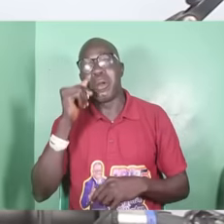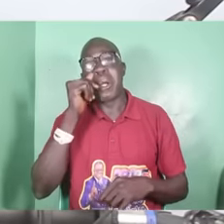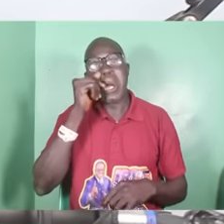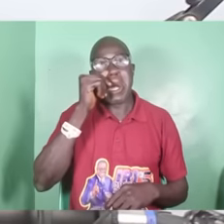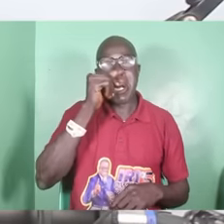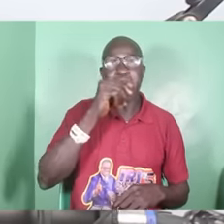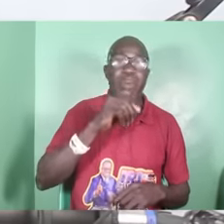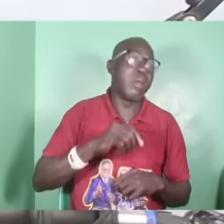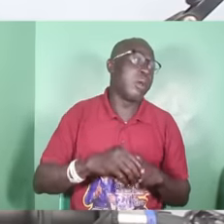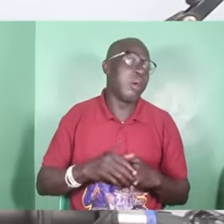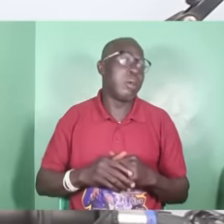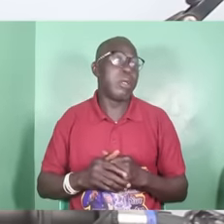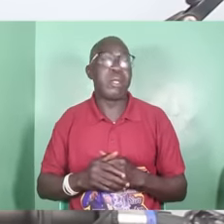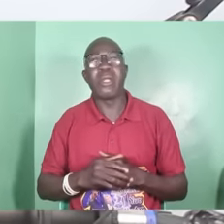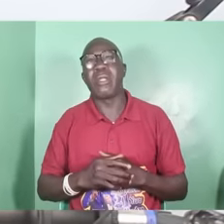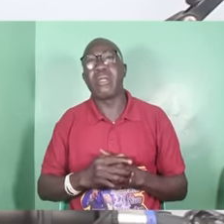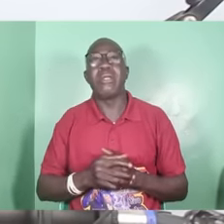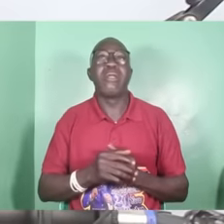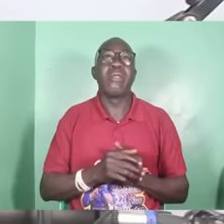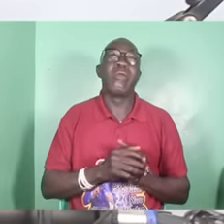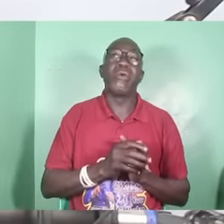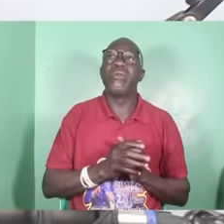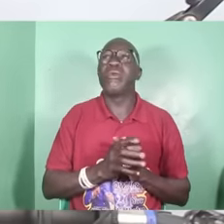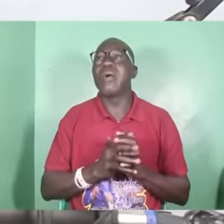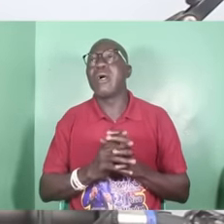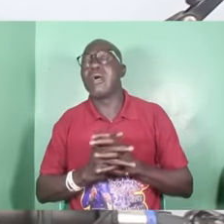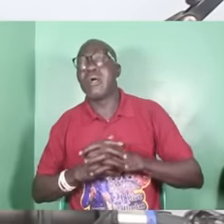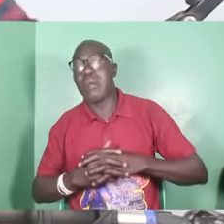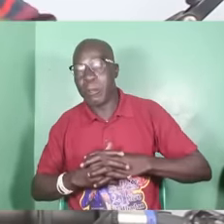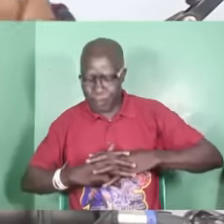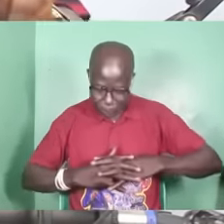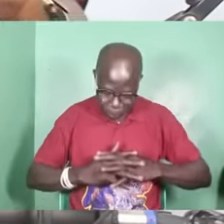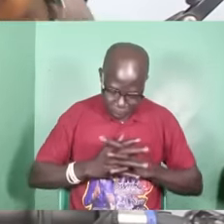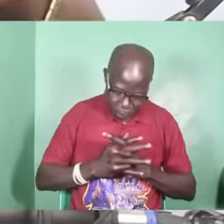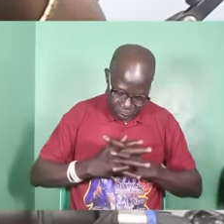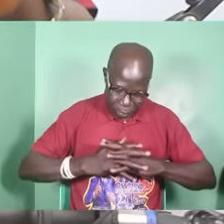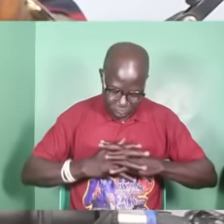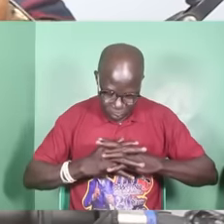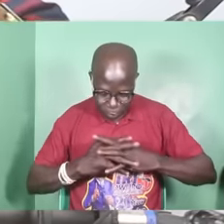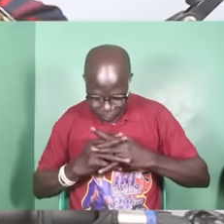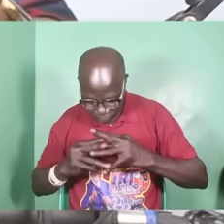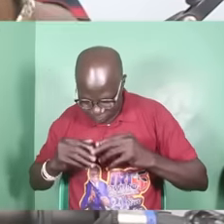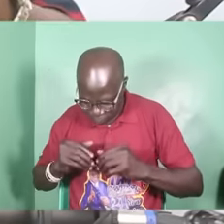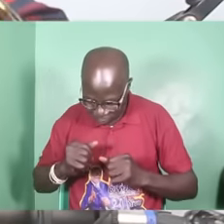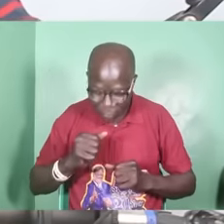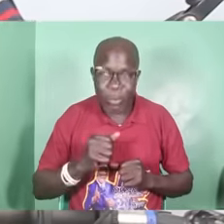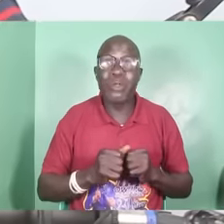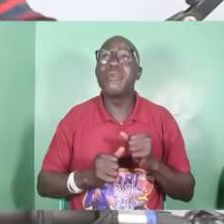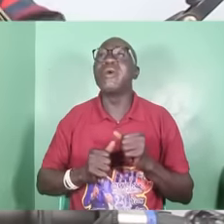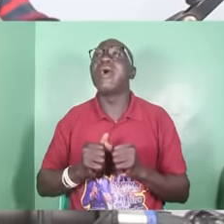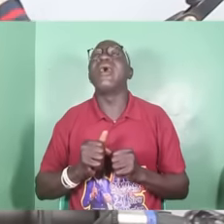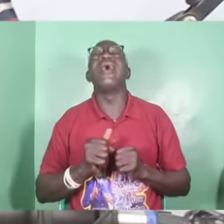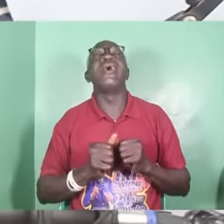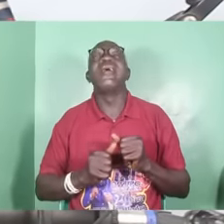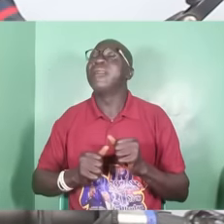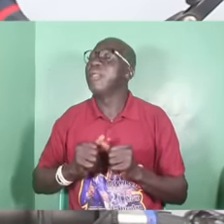gogo emi na re oluwa emi na re